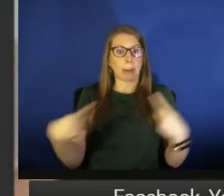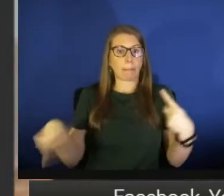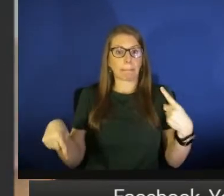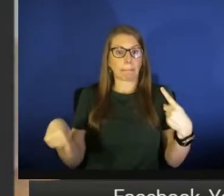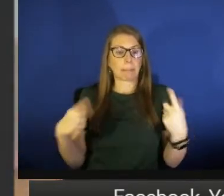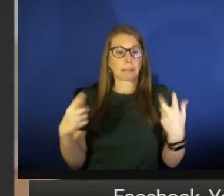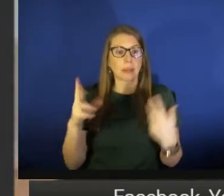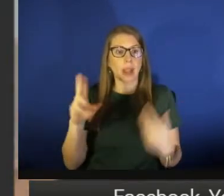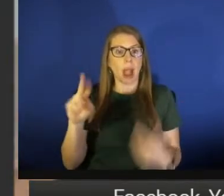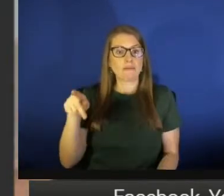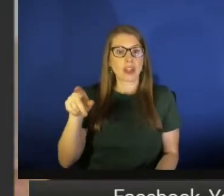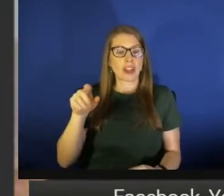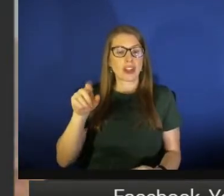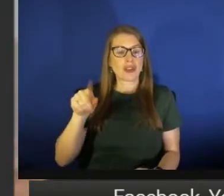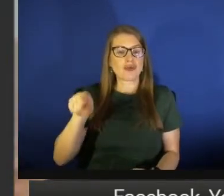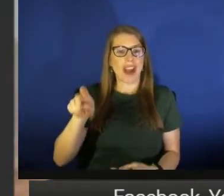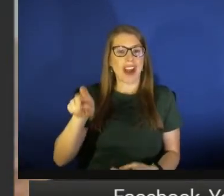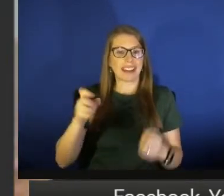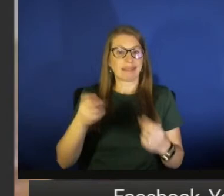to upgrade our